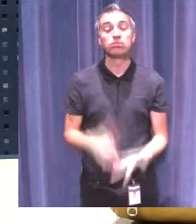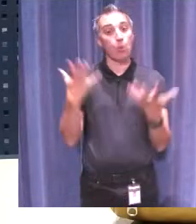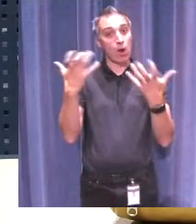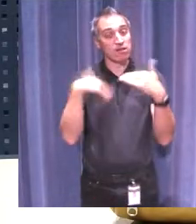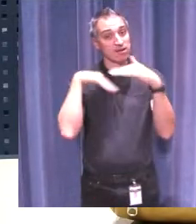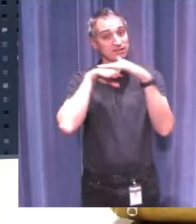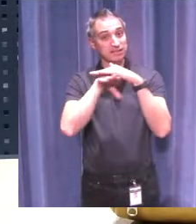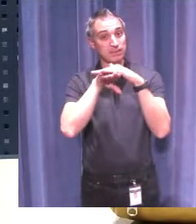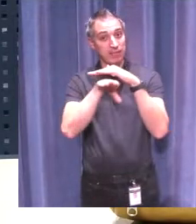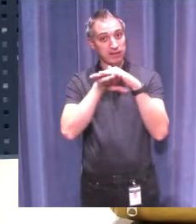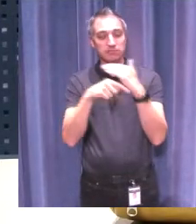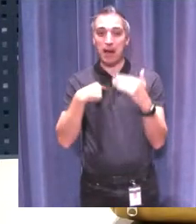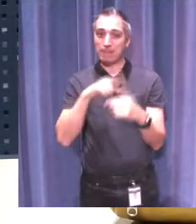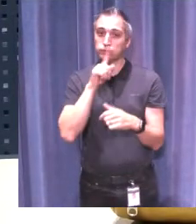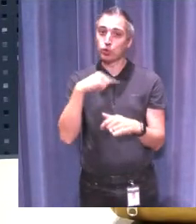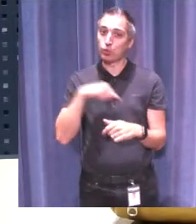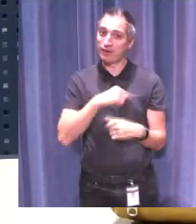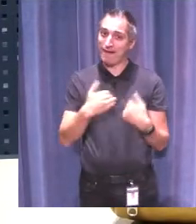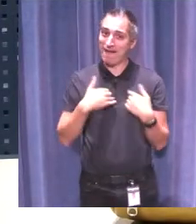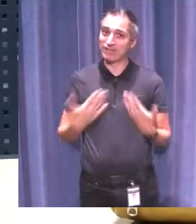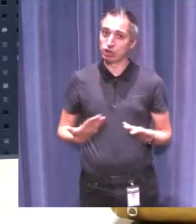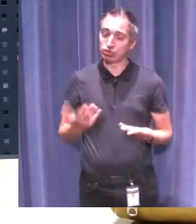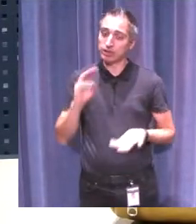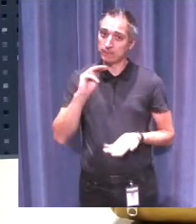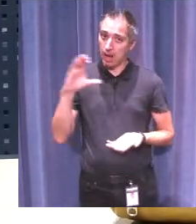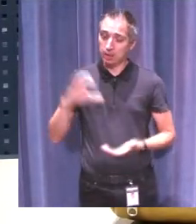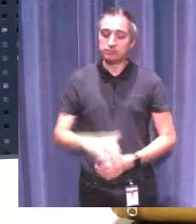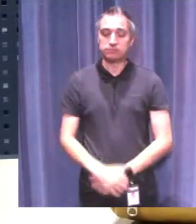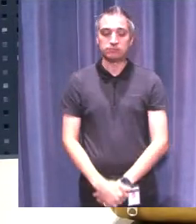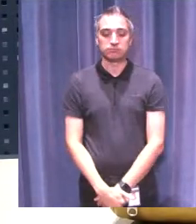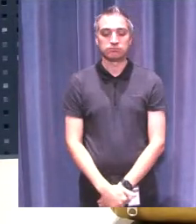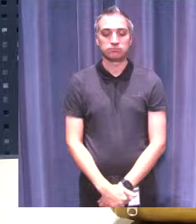accessibility, and I'm pretty sure we have that here at Mott.